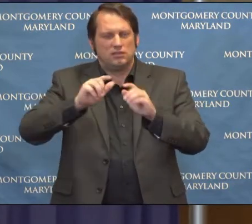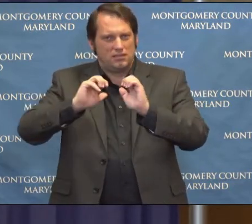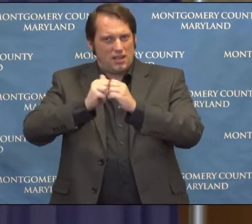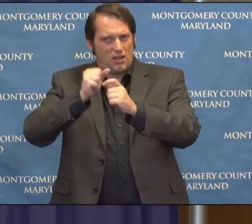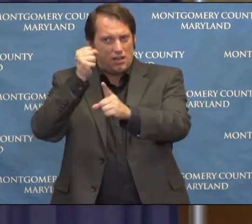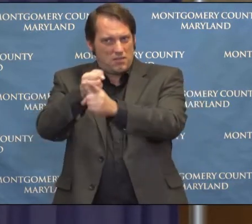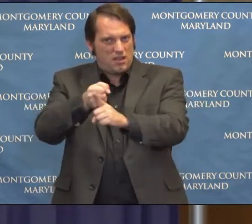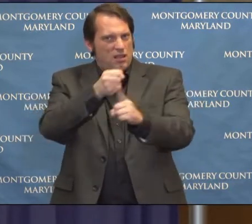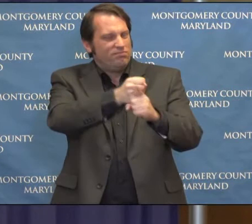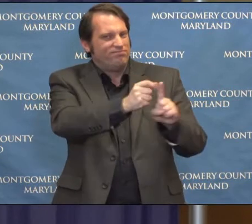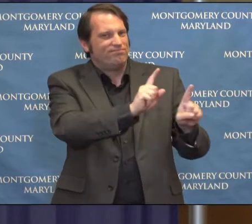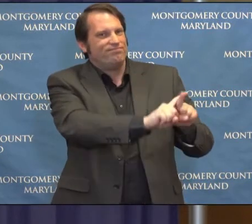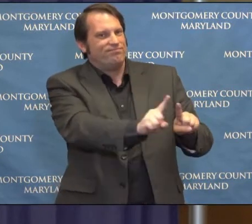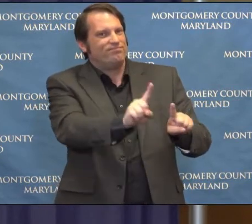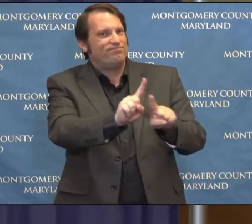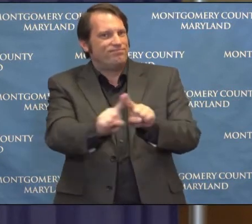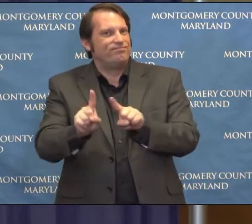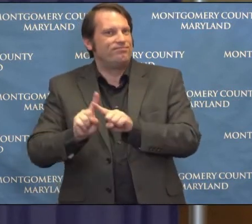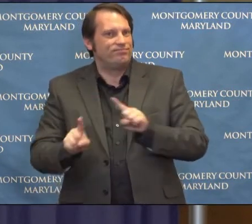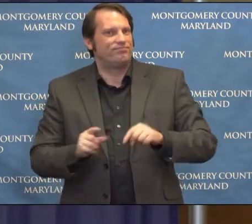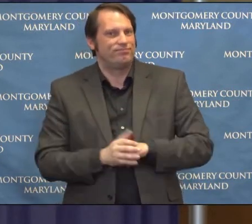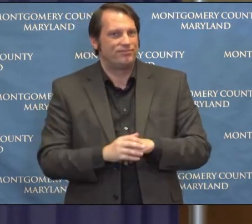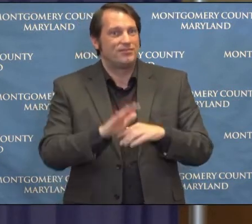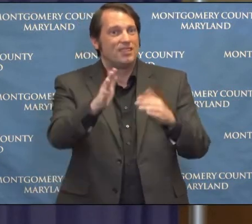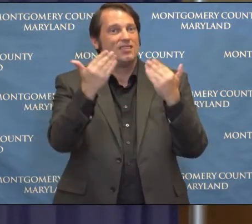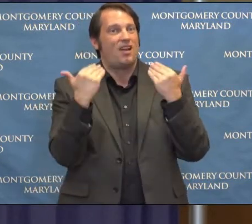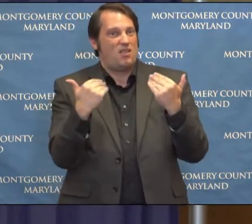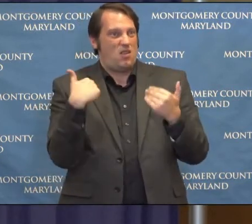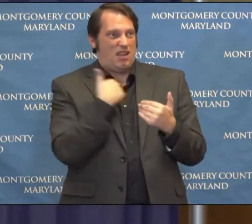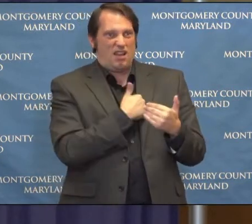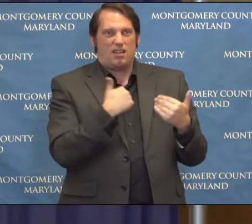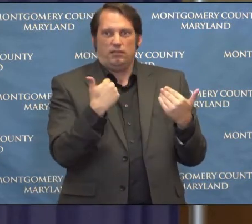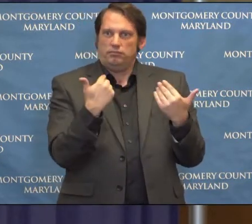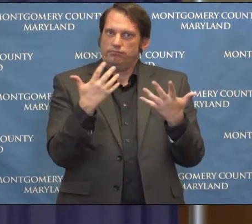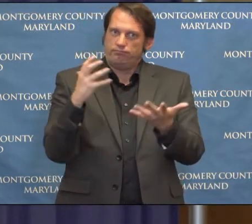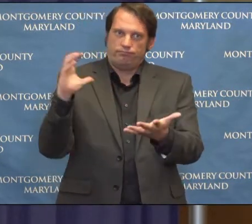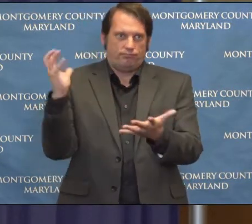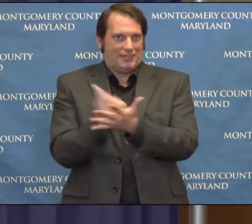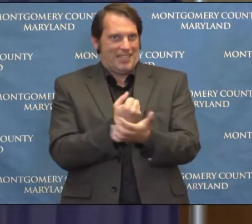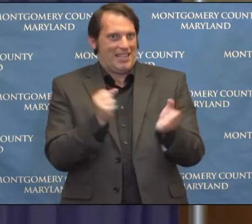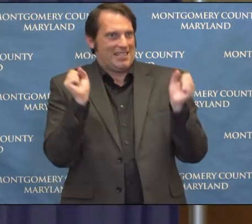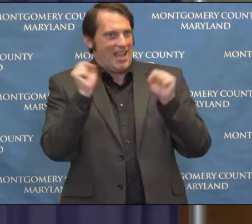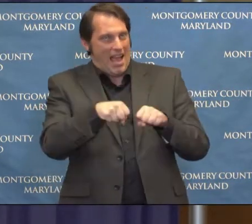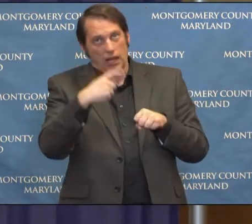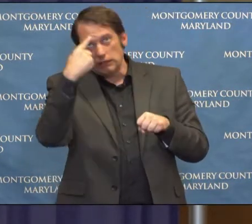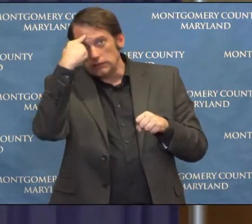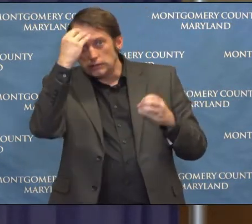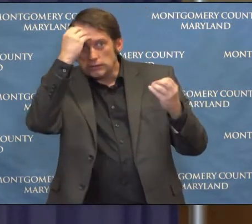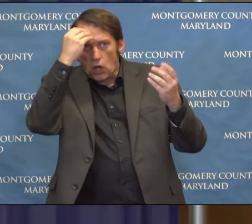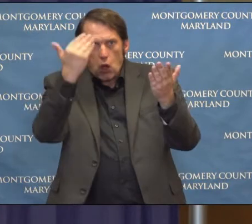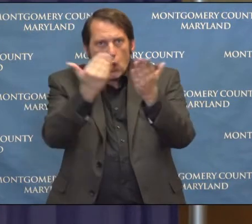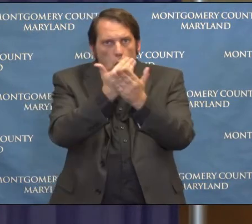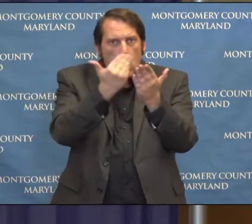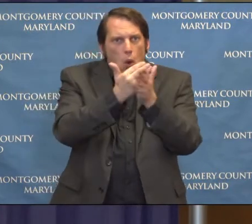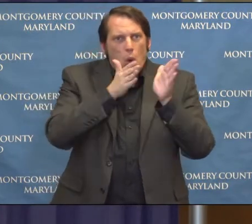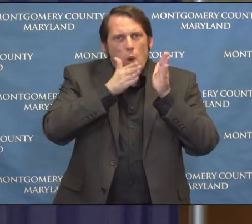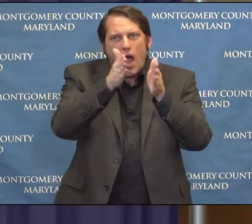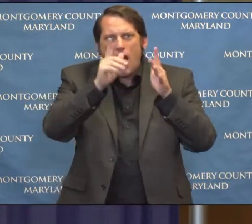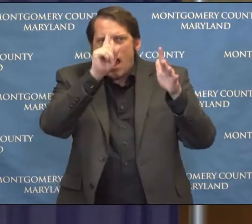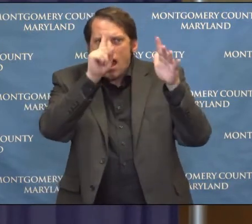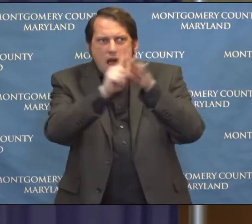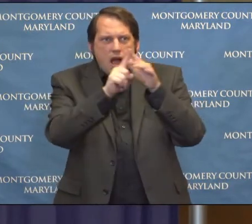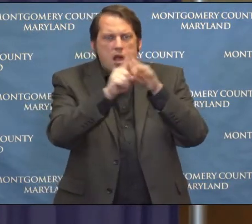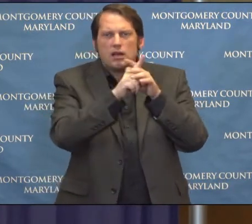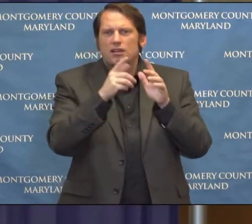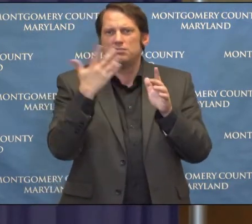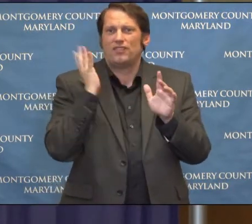has introduced the opportunity for us to look at more innovative ways and modern ways of providing service delivery. Will we shift from